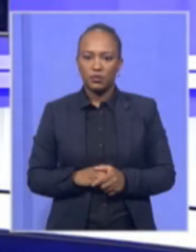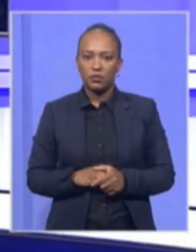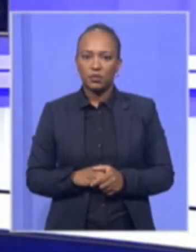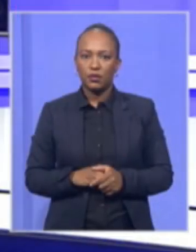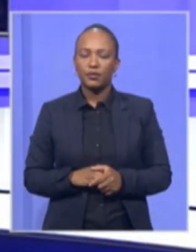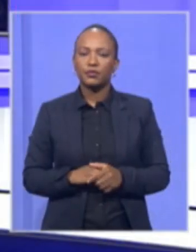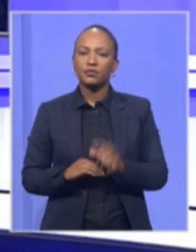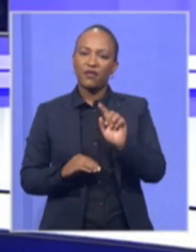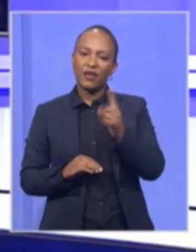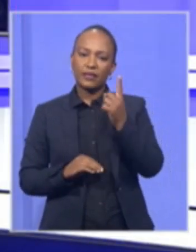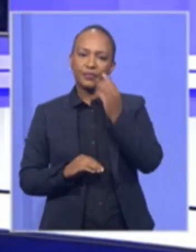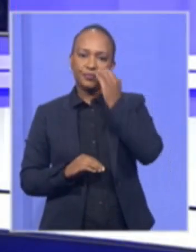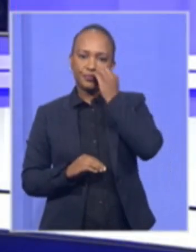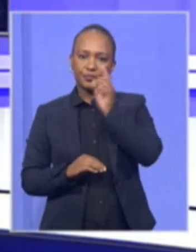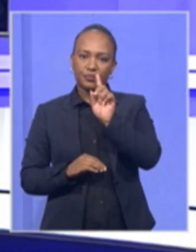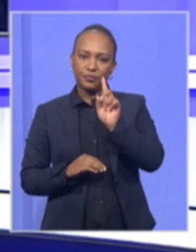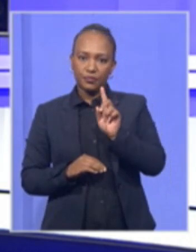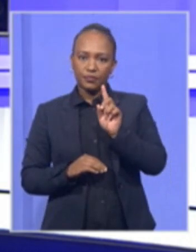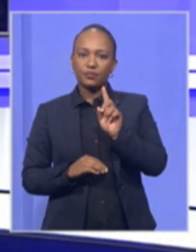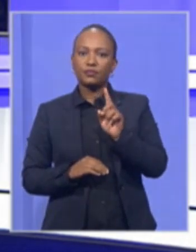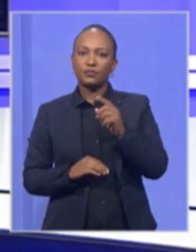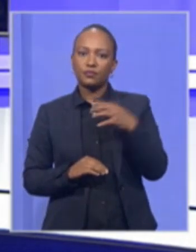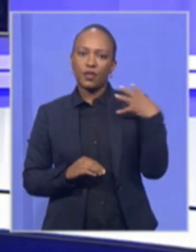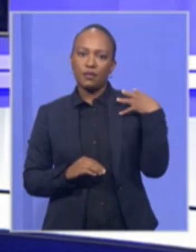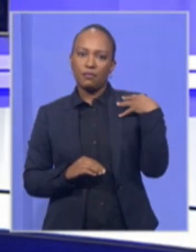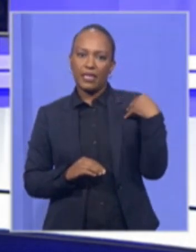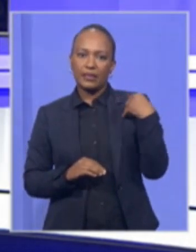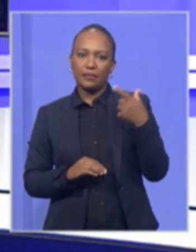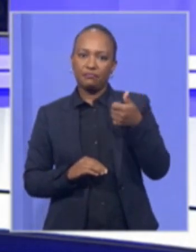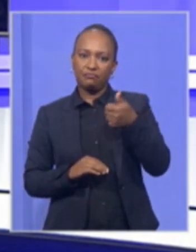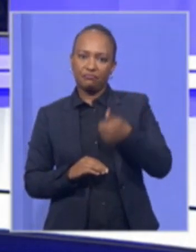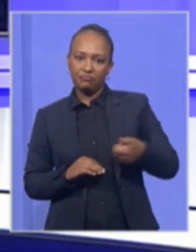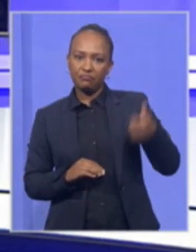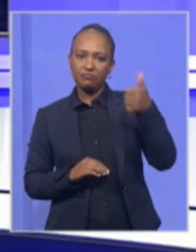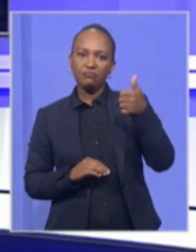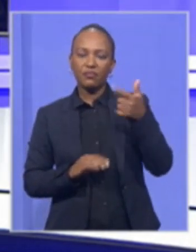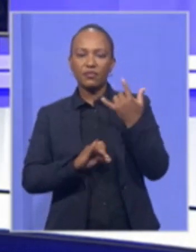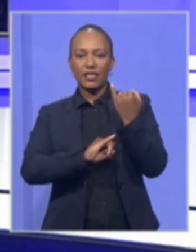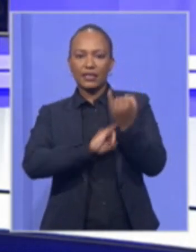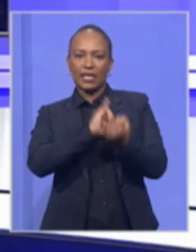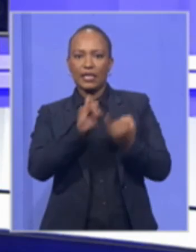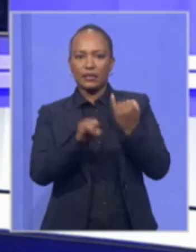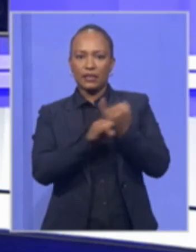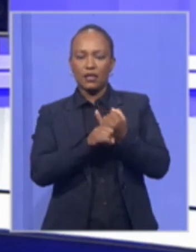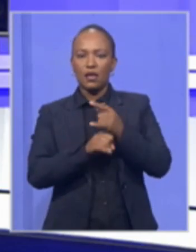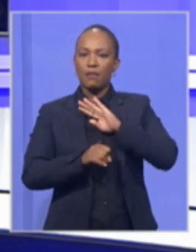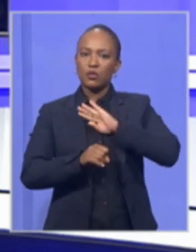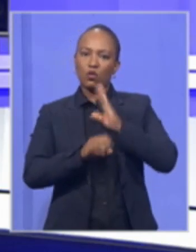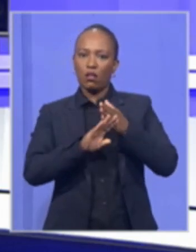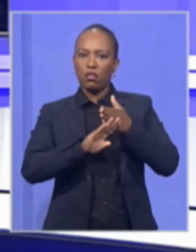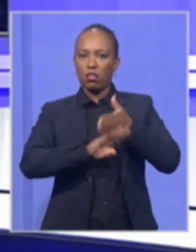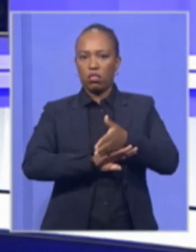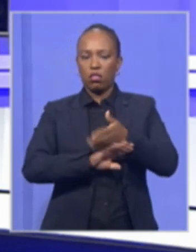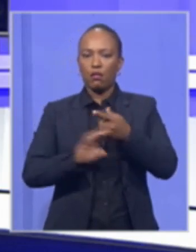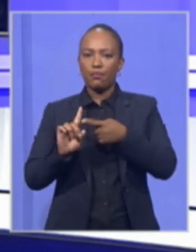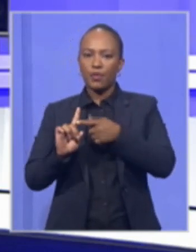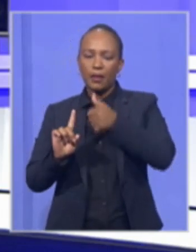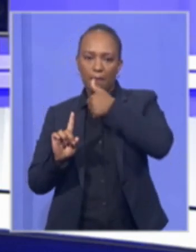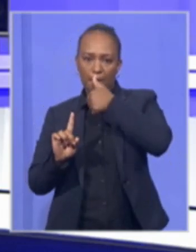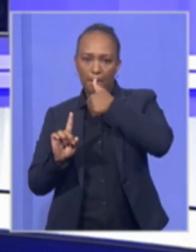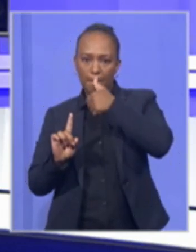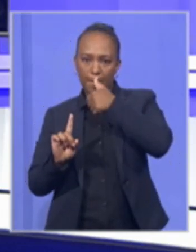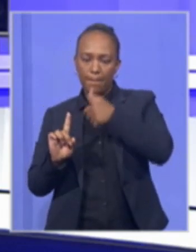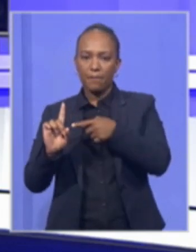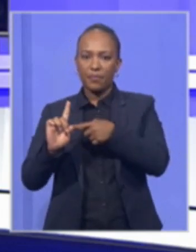Tša mathomo ke tša gore tona ya tšhireletšo ya lebomahlo a dibona ba Sešole Angie Motshekga o re go bušwa ka mononageng